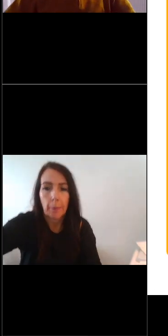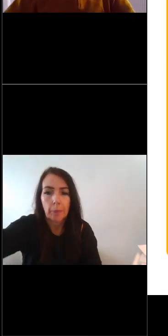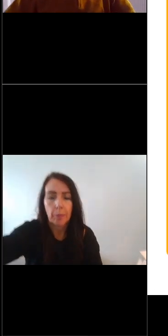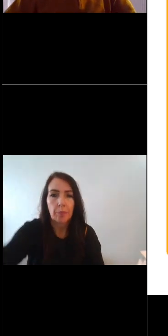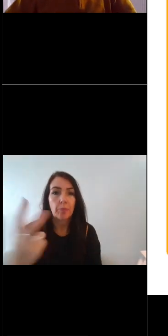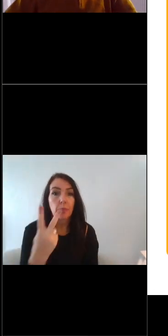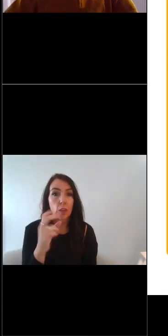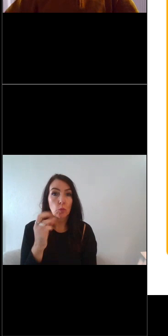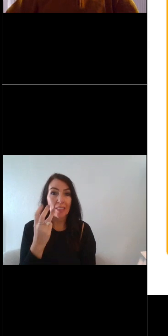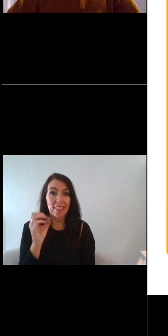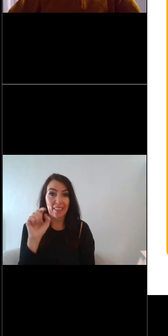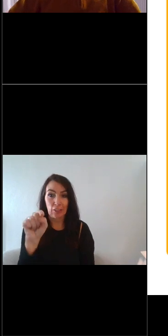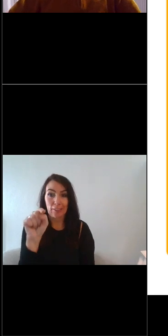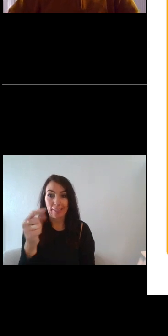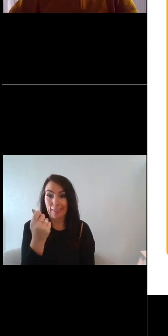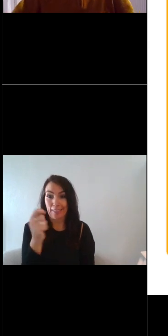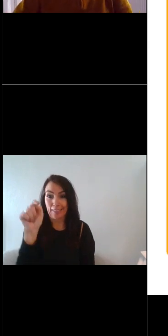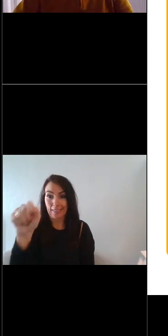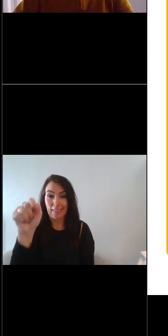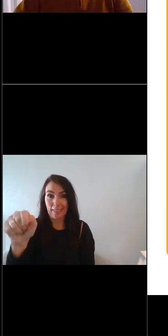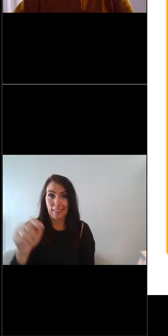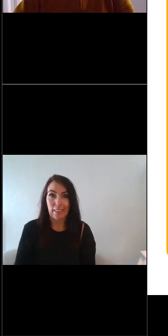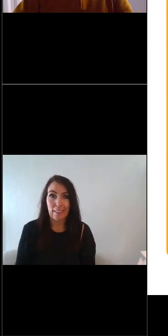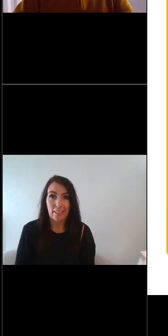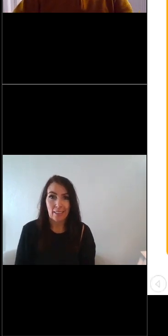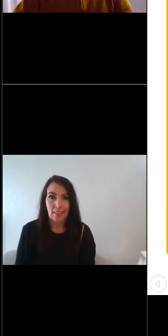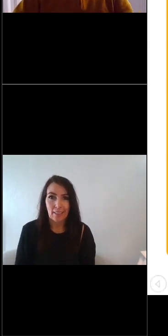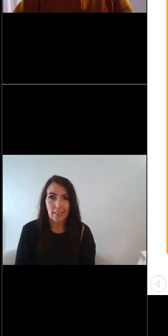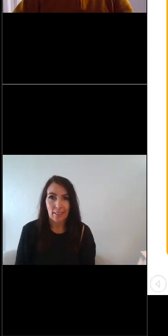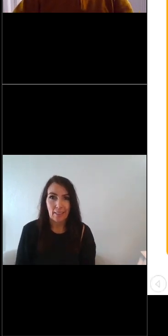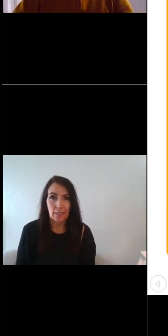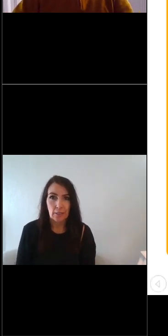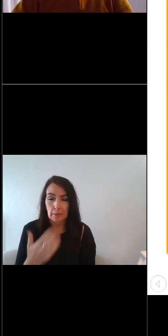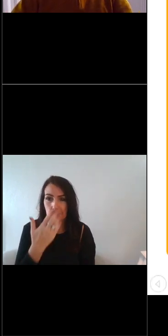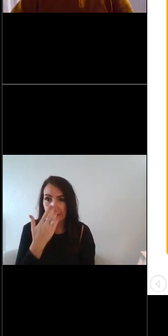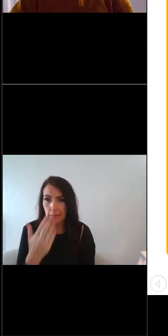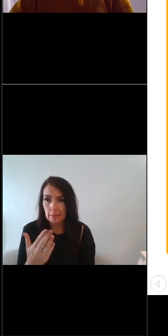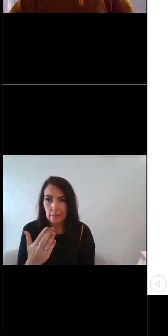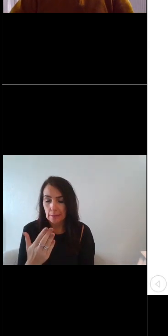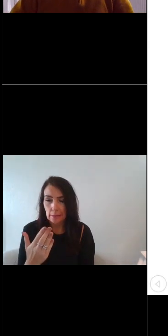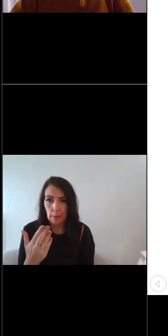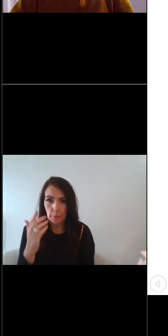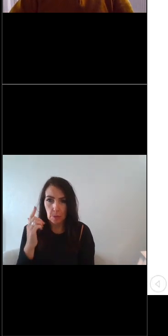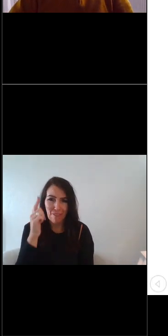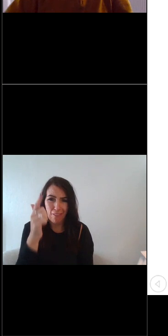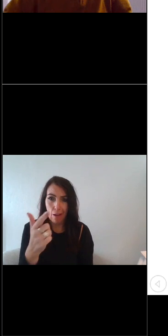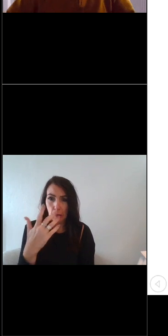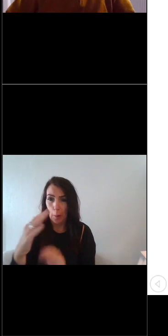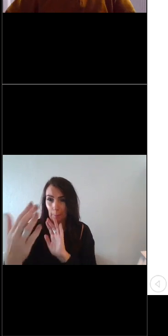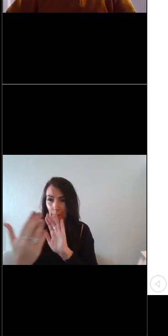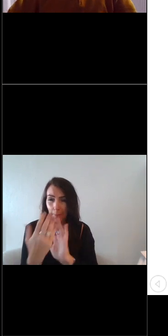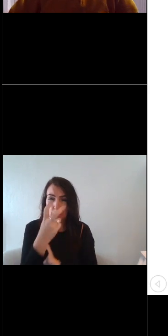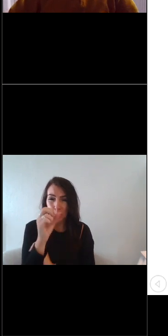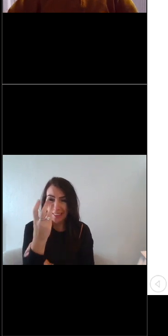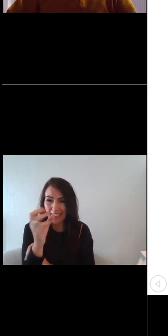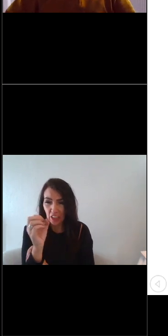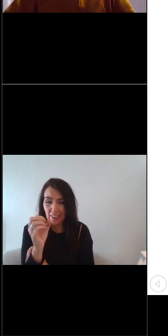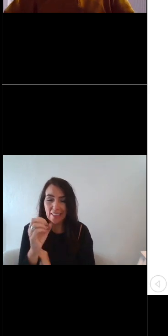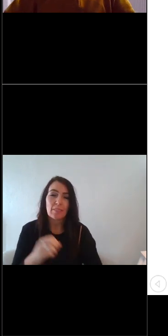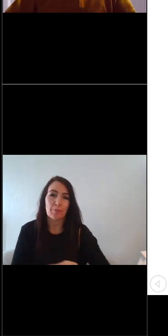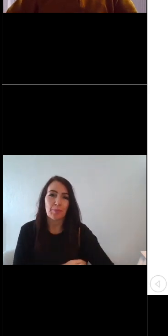fact, it's slightly nearer than it was a couple of months ago on my calendar. And lots of people and lots